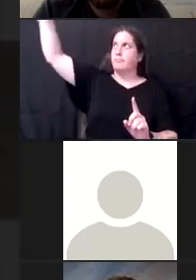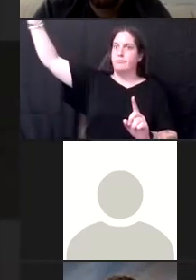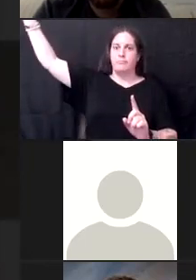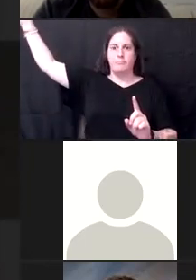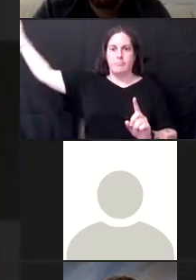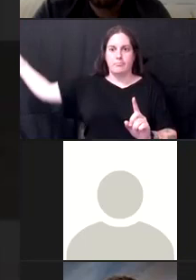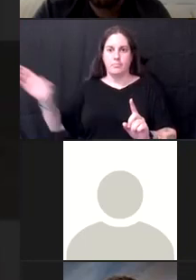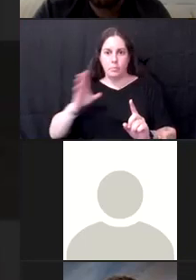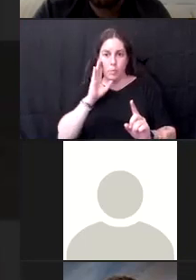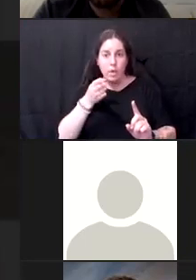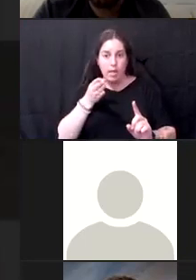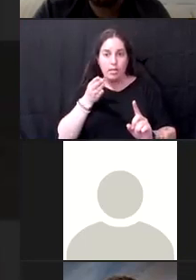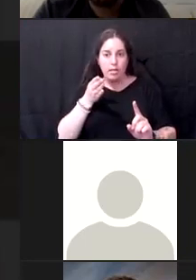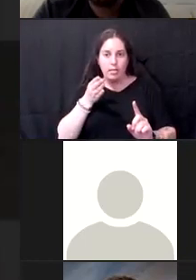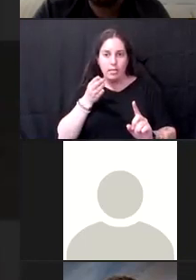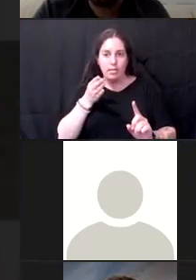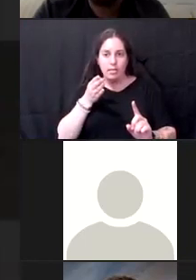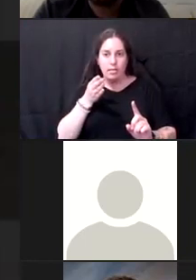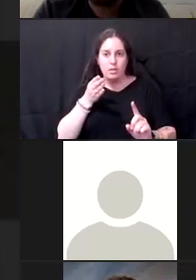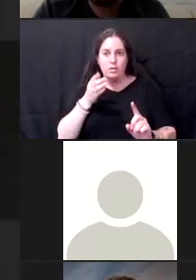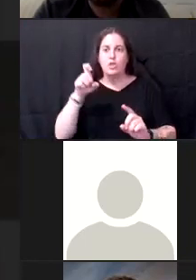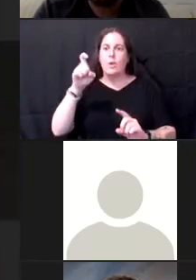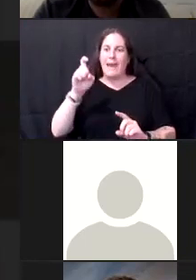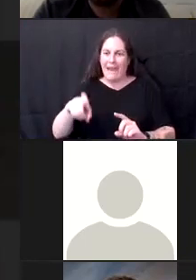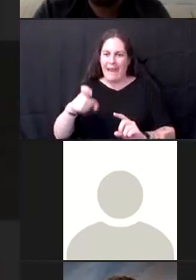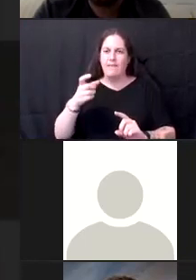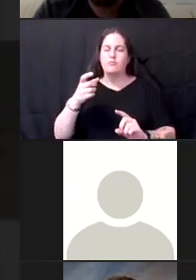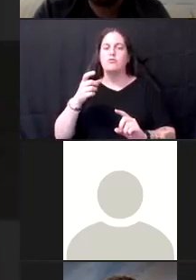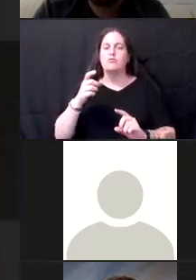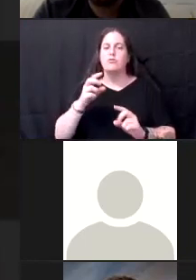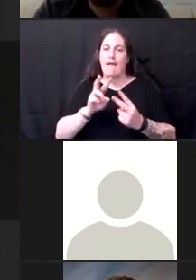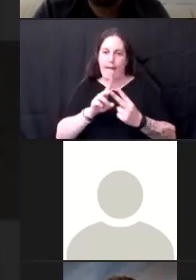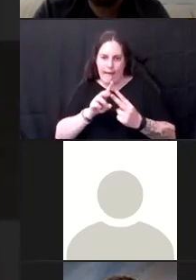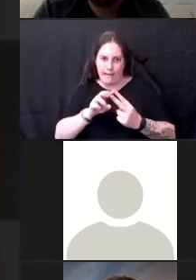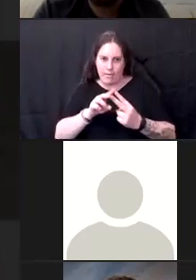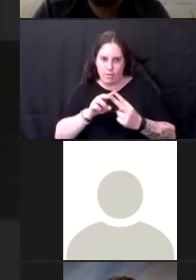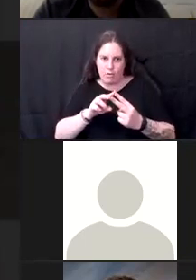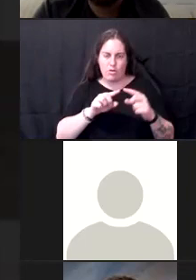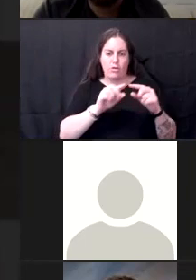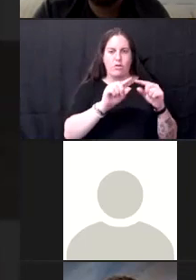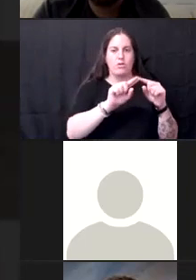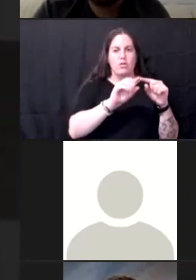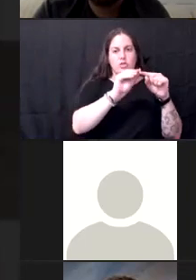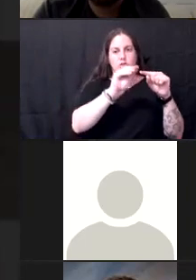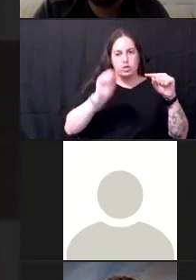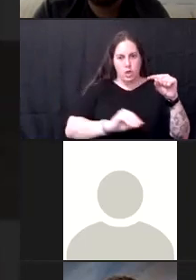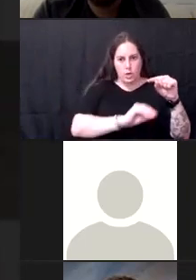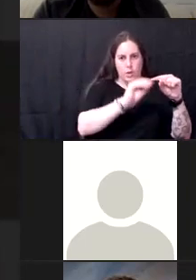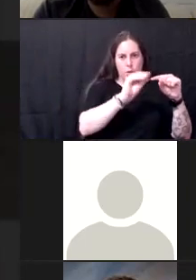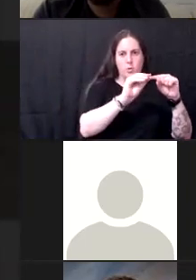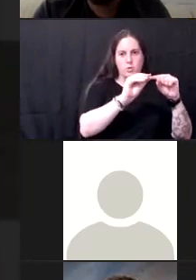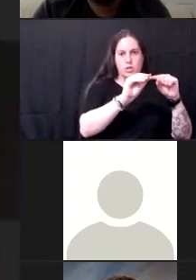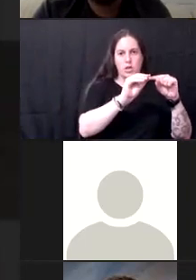motion, or we can look at it from the perspective of gravitation motion. Why? Because gravity